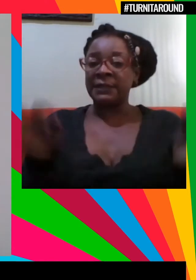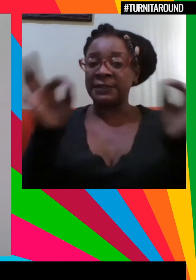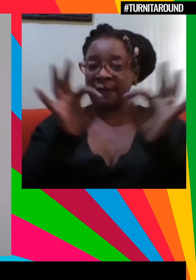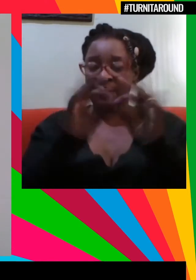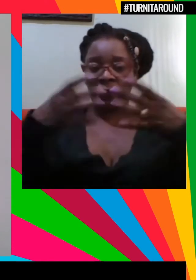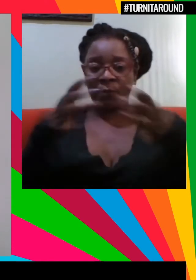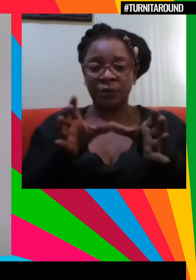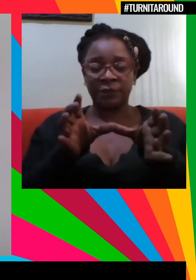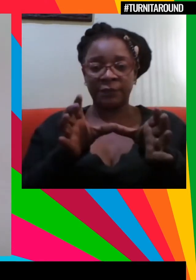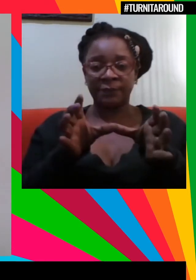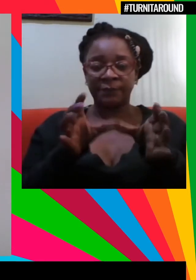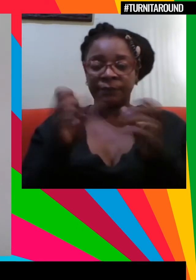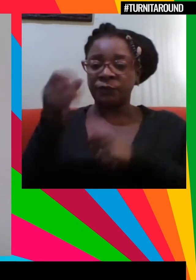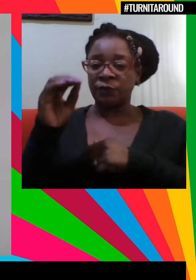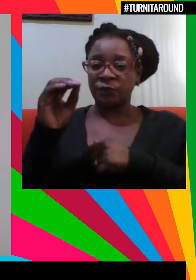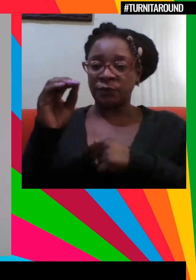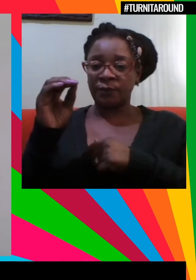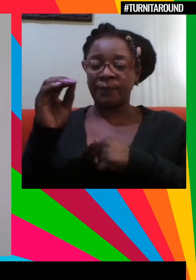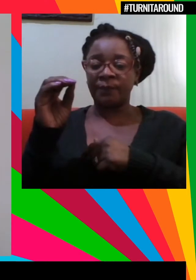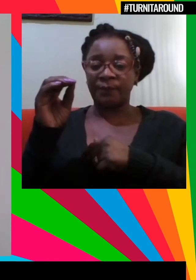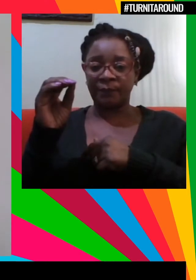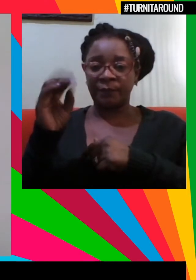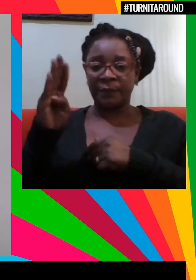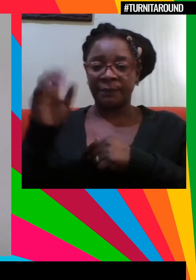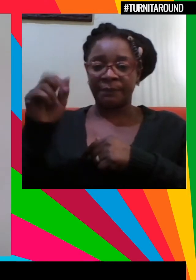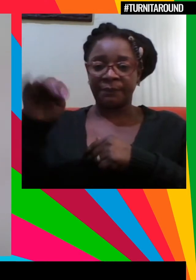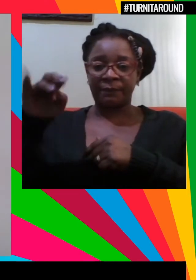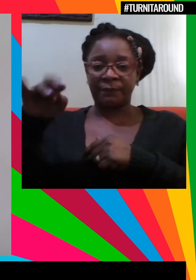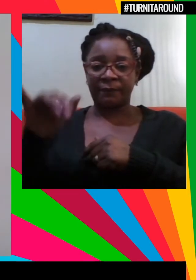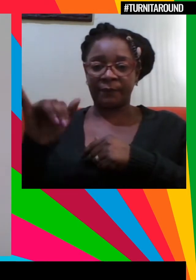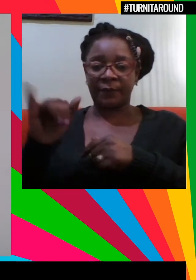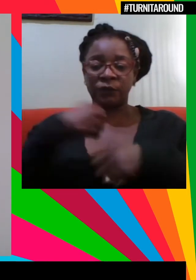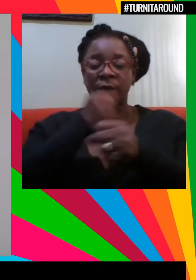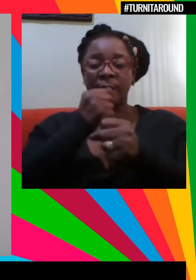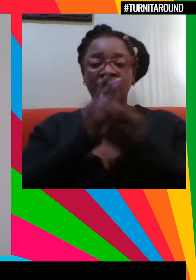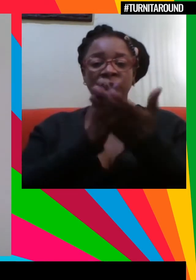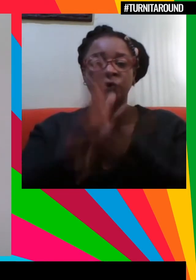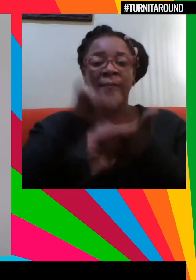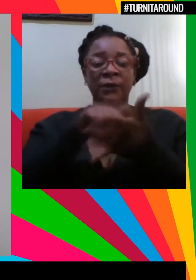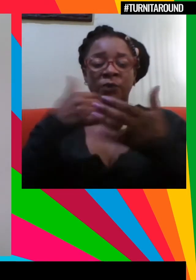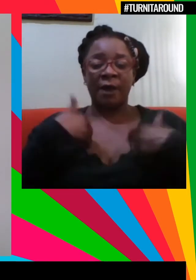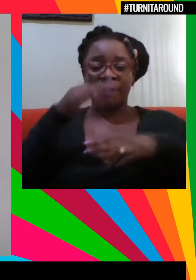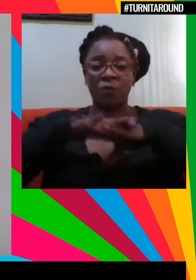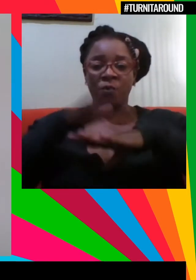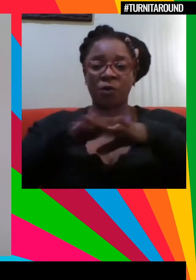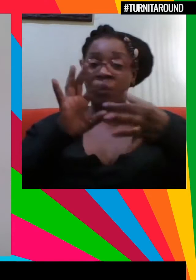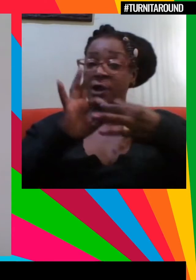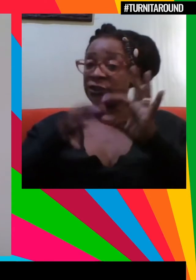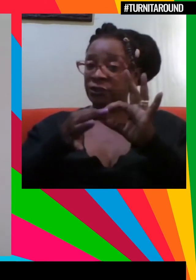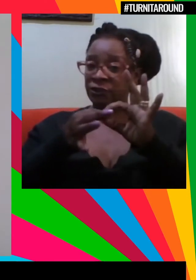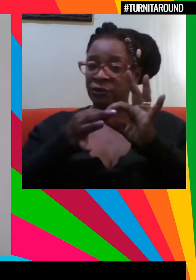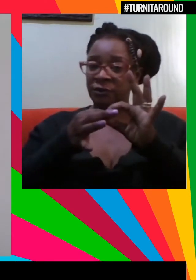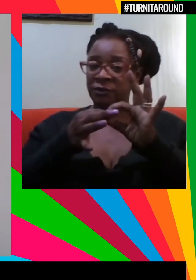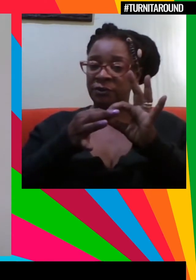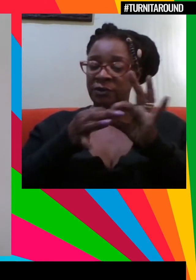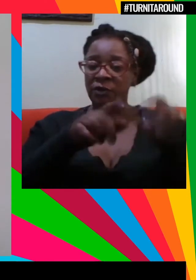working. So my responsibility is also to make sure that there is a good connection between the aggregators